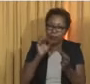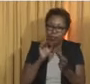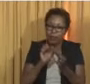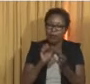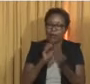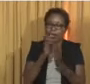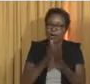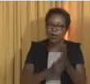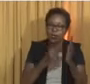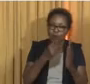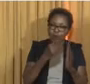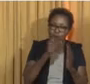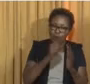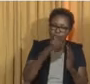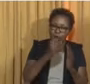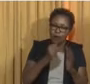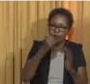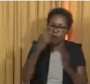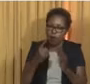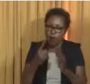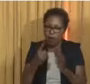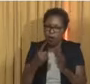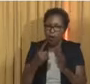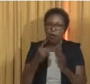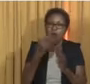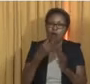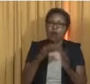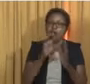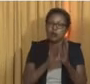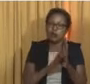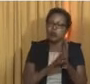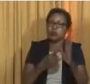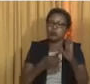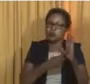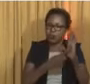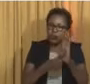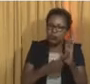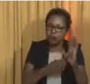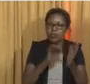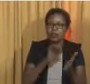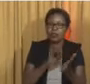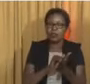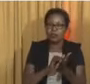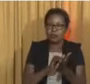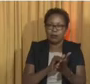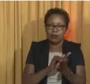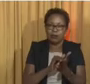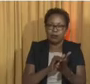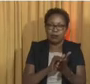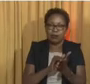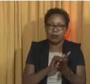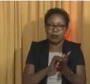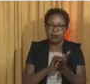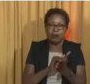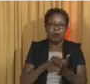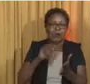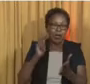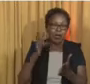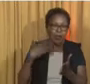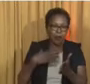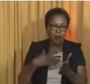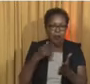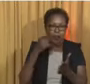255(1) and 2 of the Constitution demonstrates that, alive to the culture of hyper amendments, the Kenyan people sought